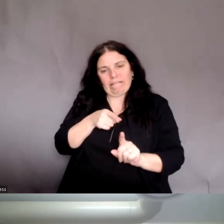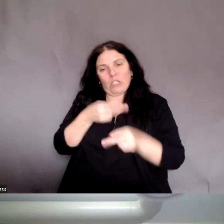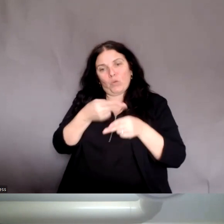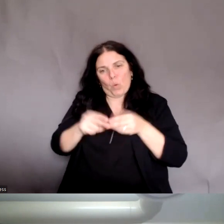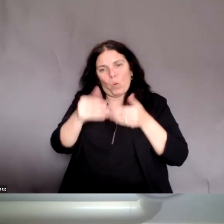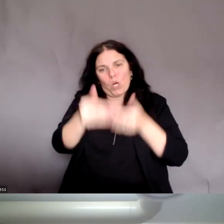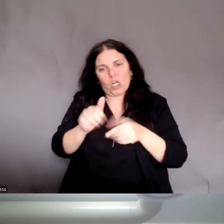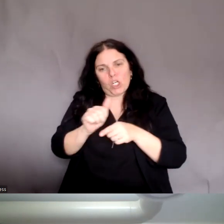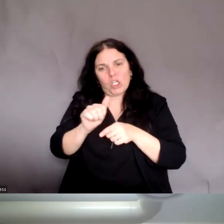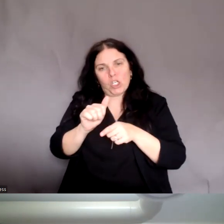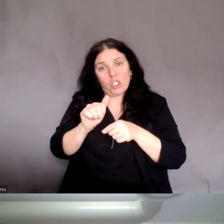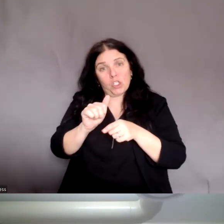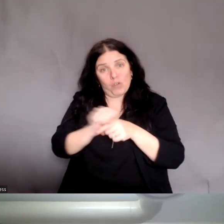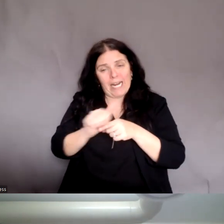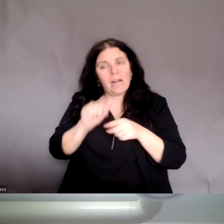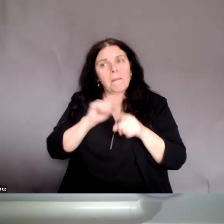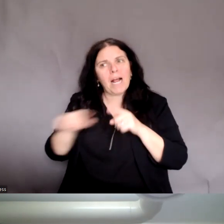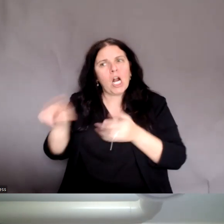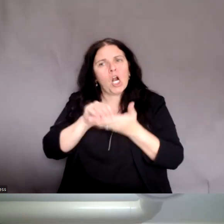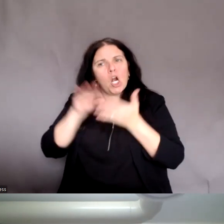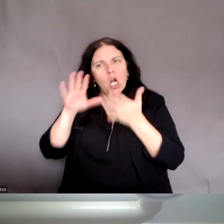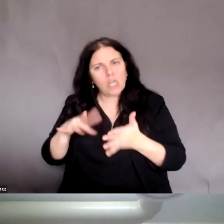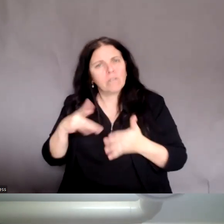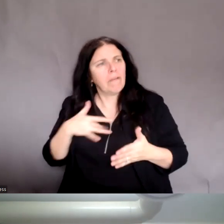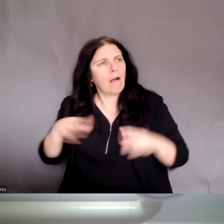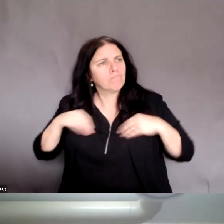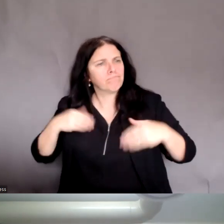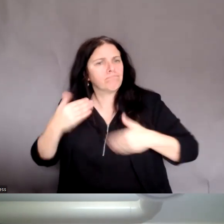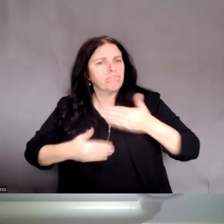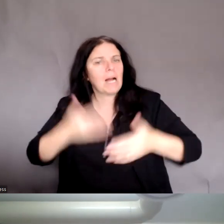easy buy-ins for the learners so that we can kind of guide them down this road of